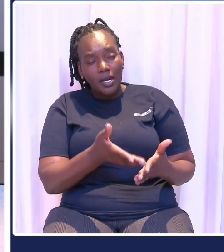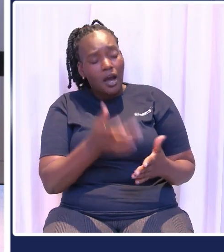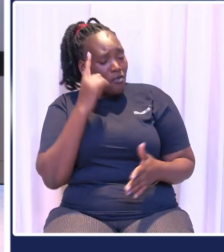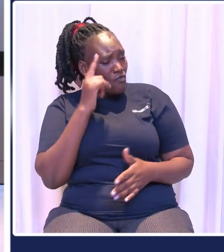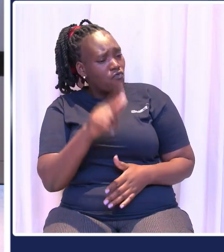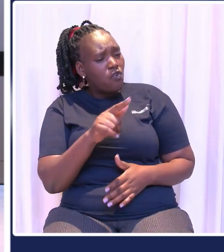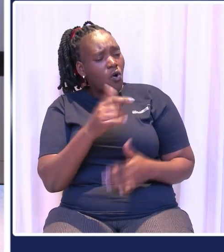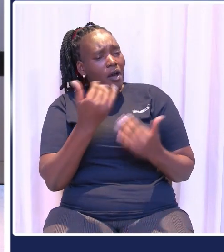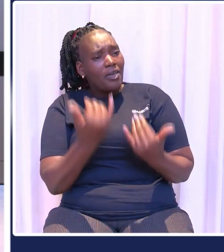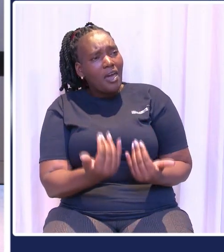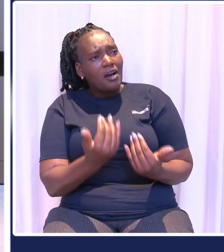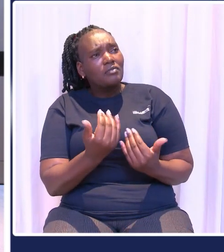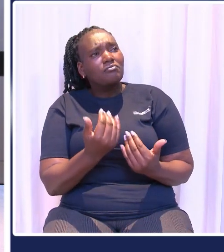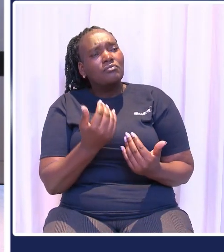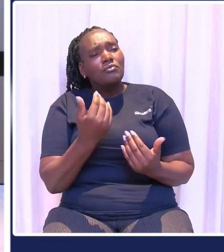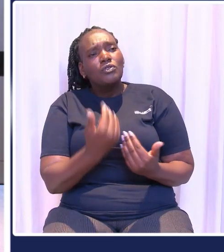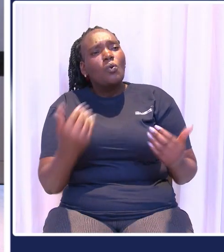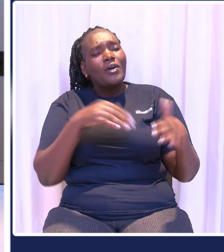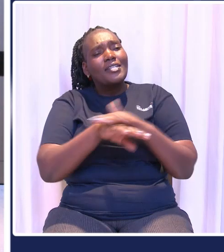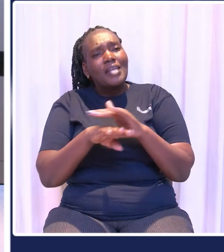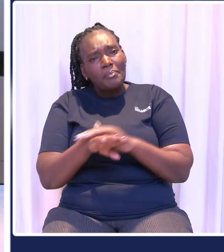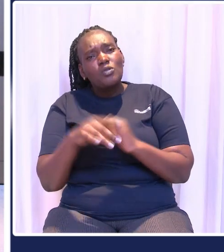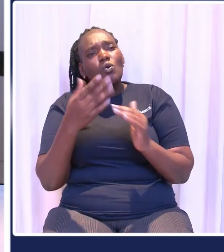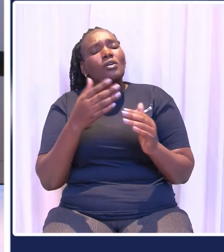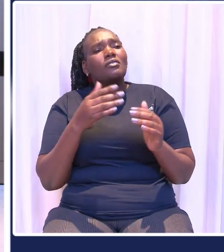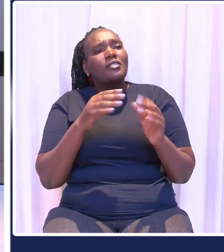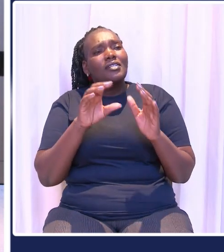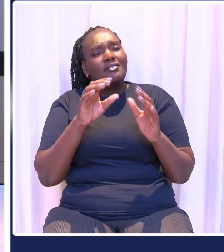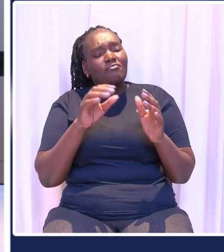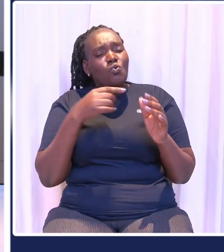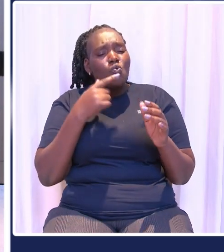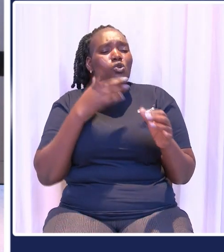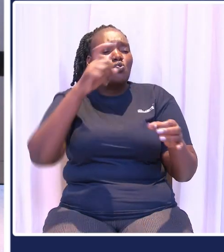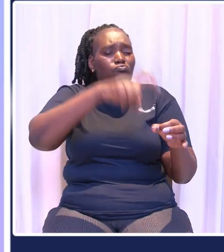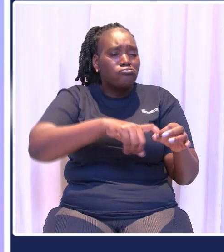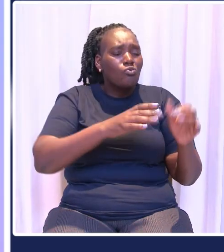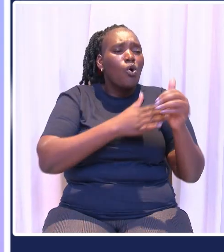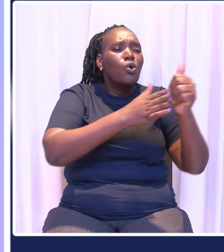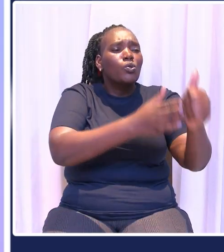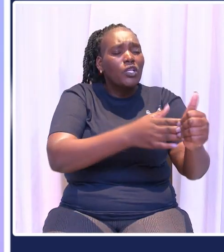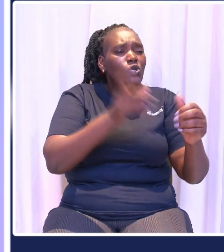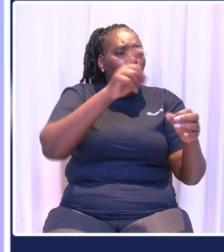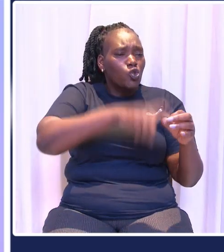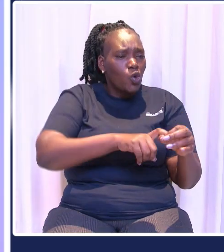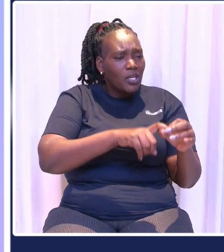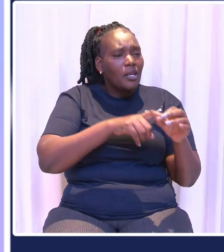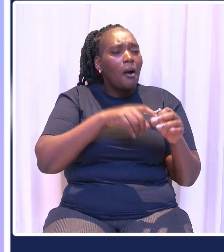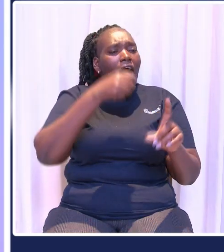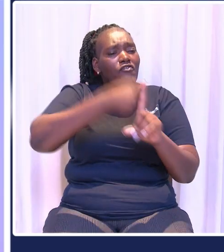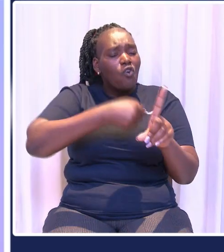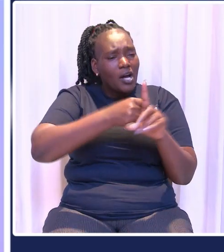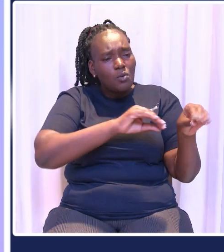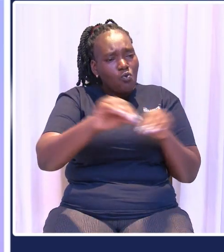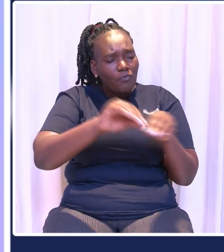For young persons with disabilities who want to lead or join advocacy movements, what's the best way to get involved